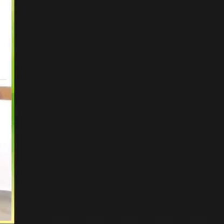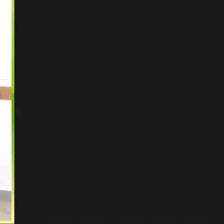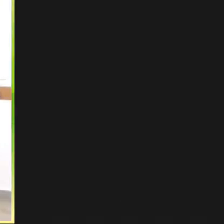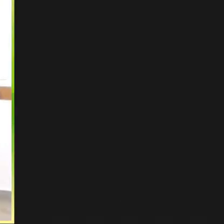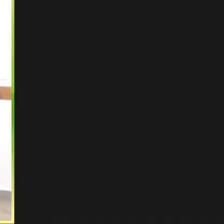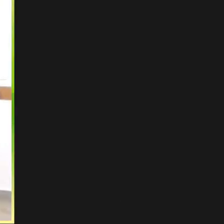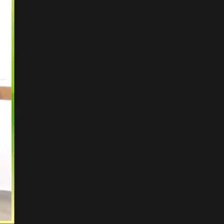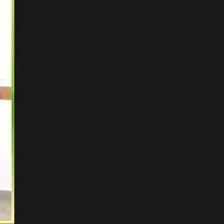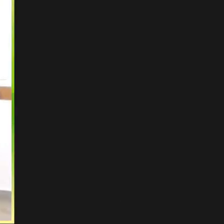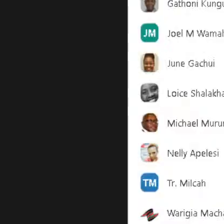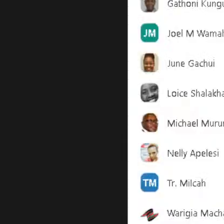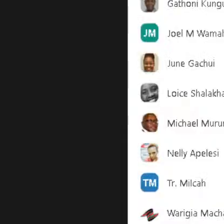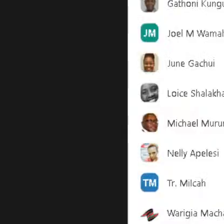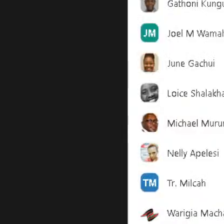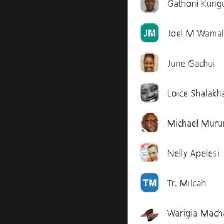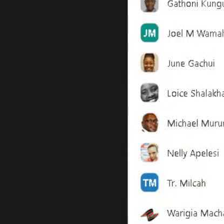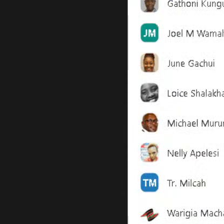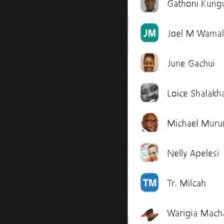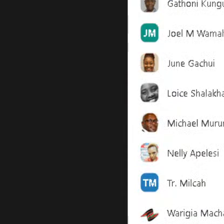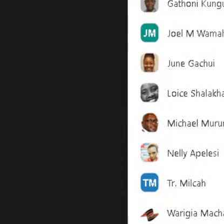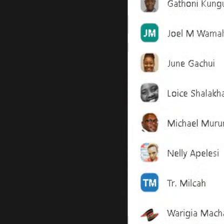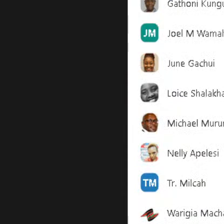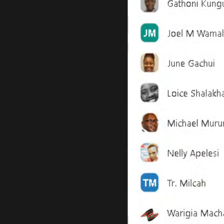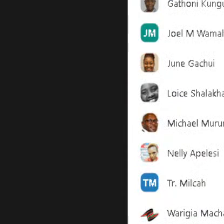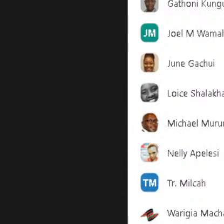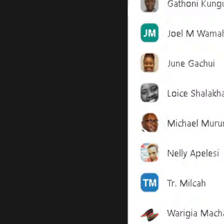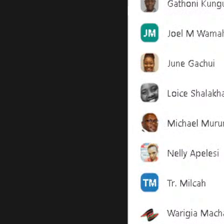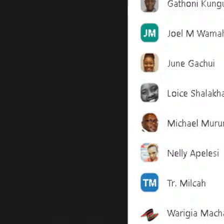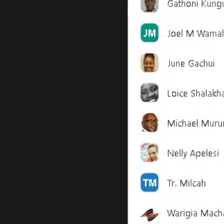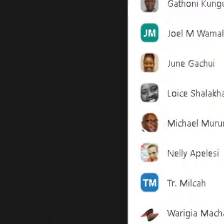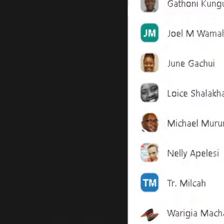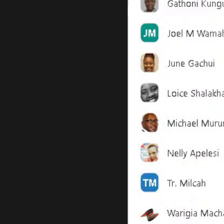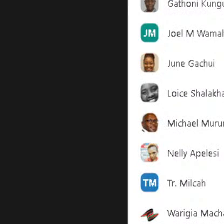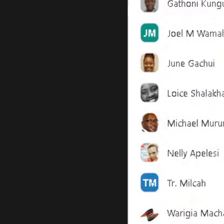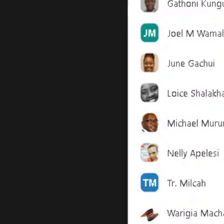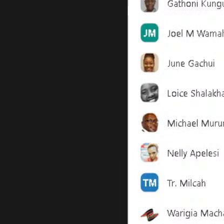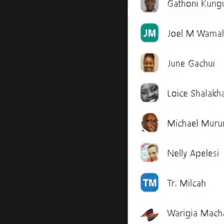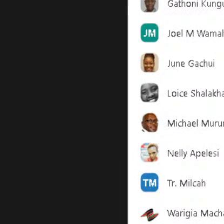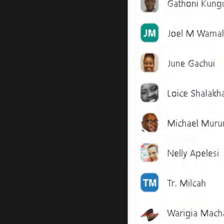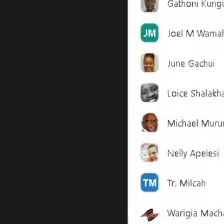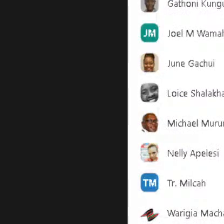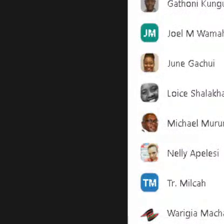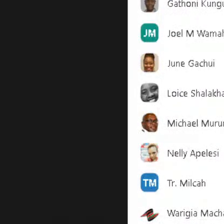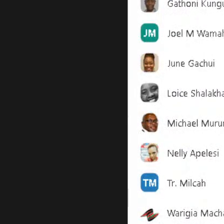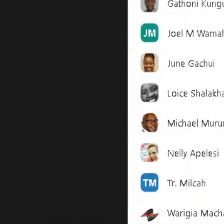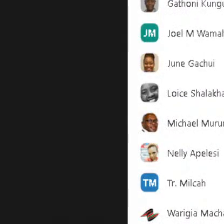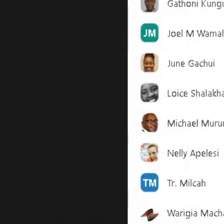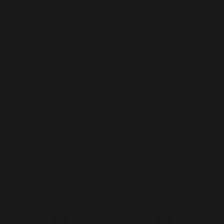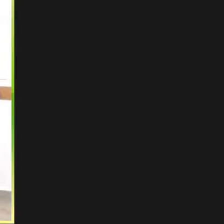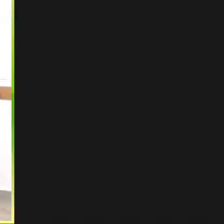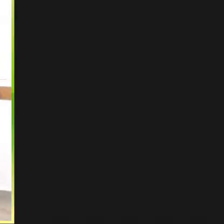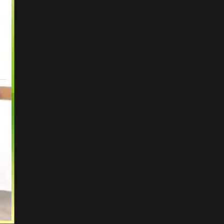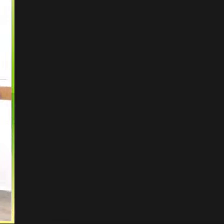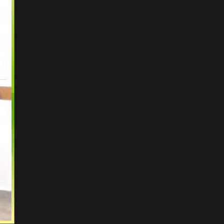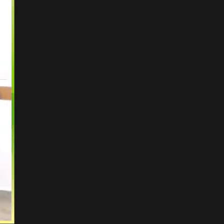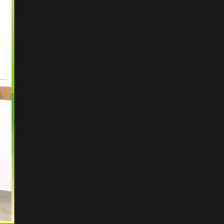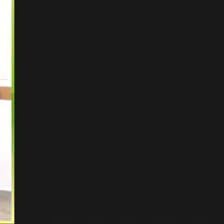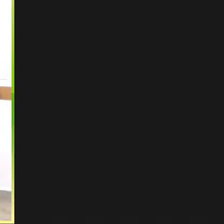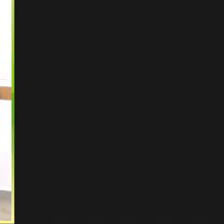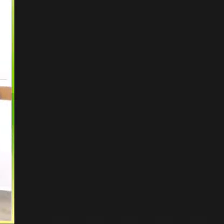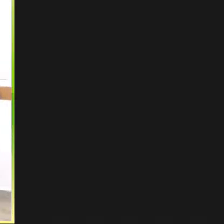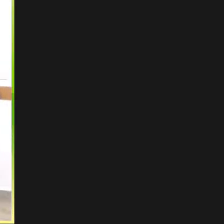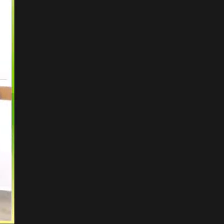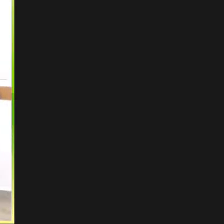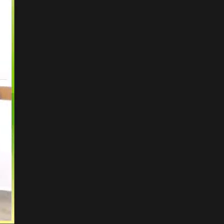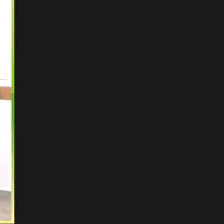online safety. We deal with promoting policy, law, and regulation on expressive content, and also ensuring the Kenyan identity